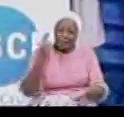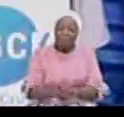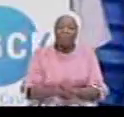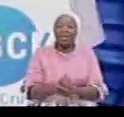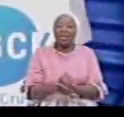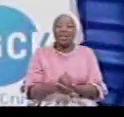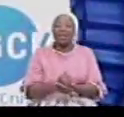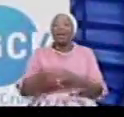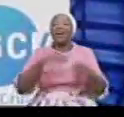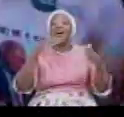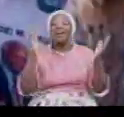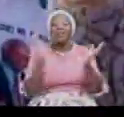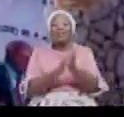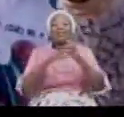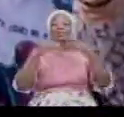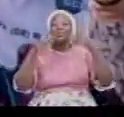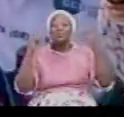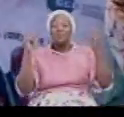Hallelujah.